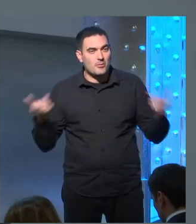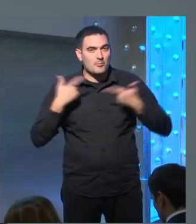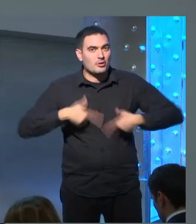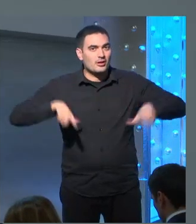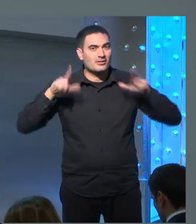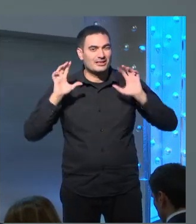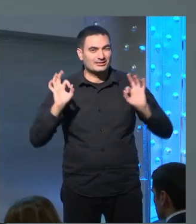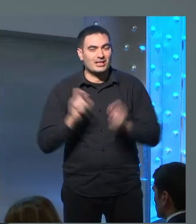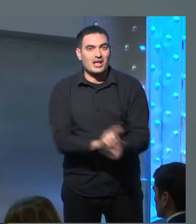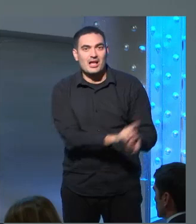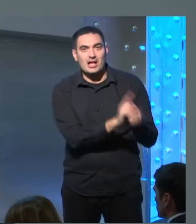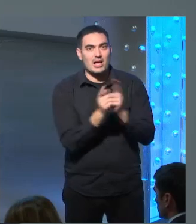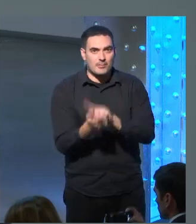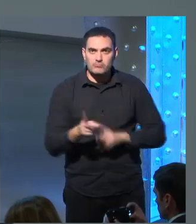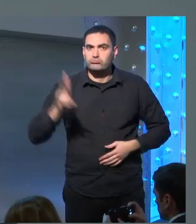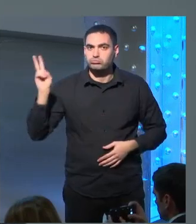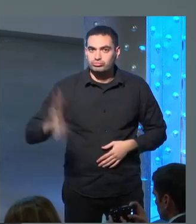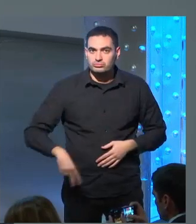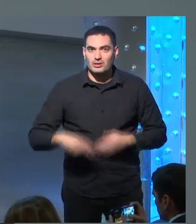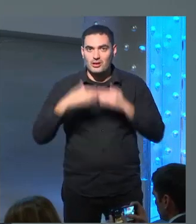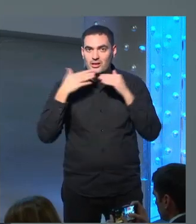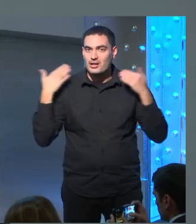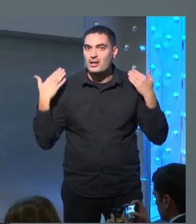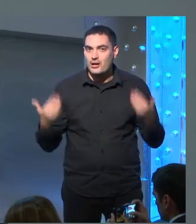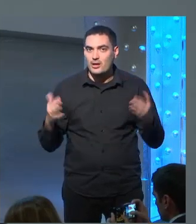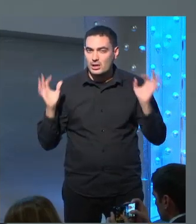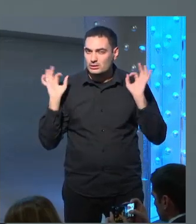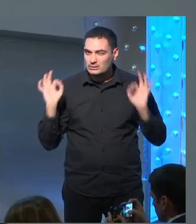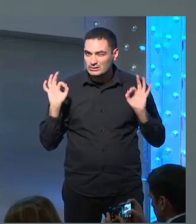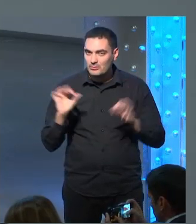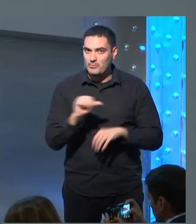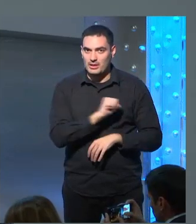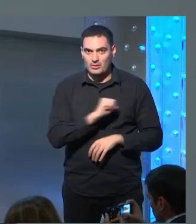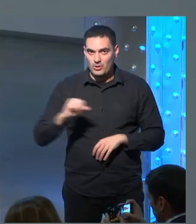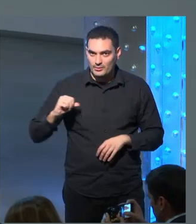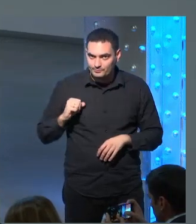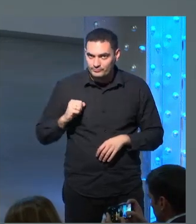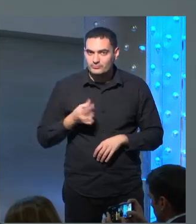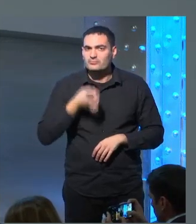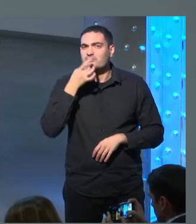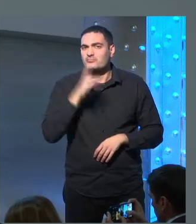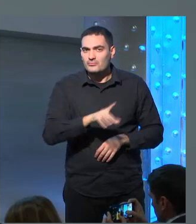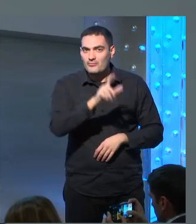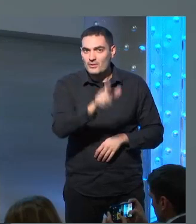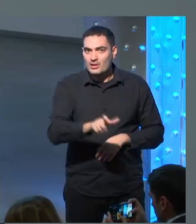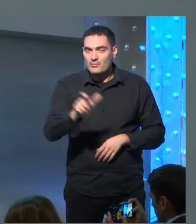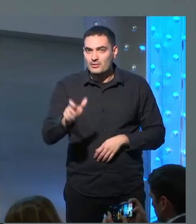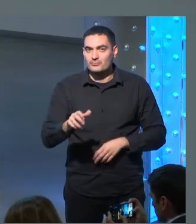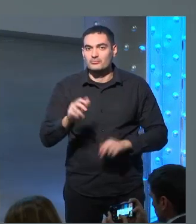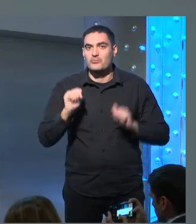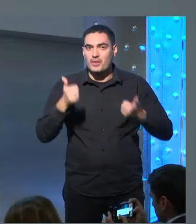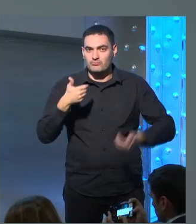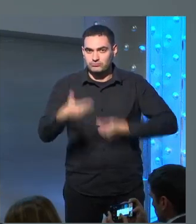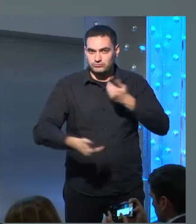inclusive recovery. They are the protagonists of change, and I would like to thank in particular those who